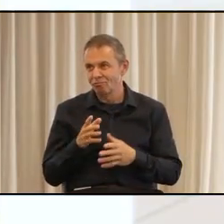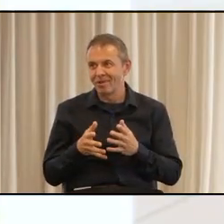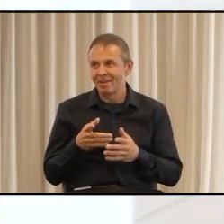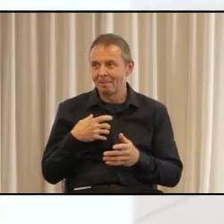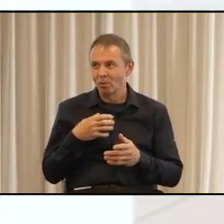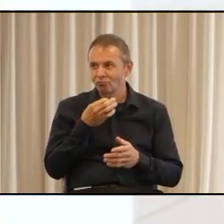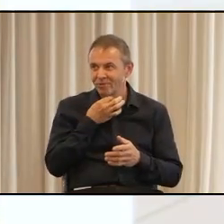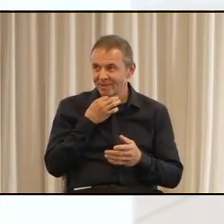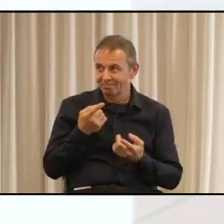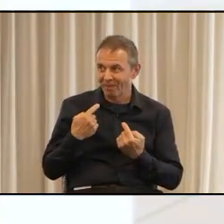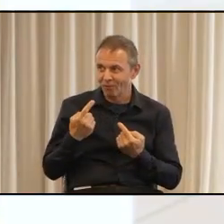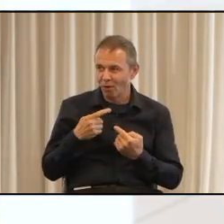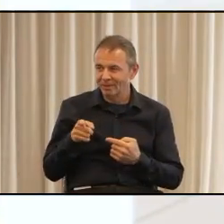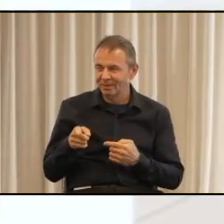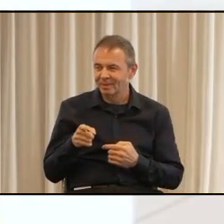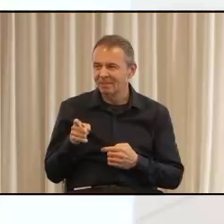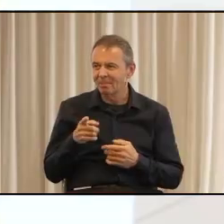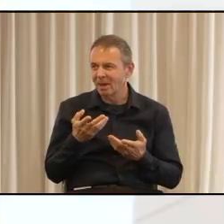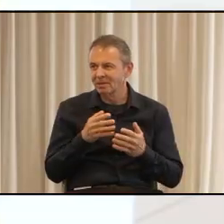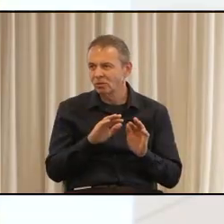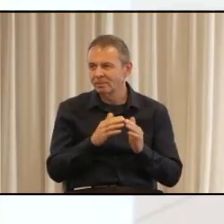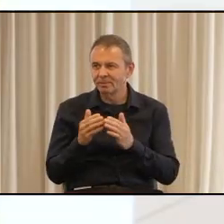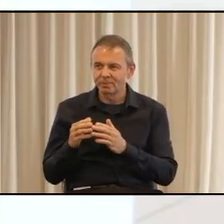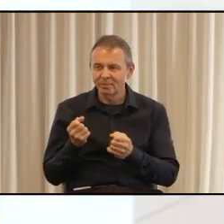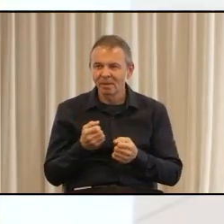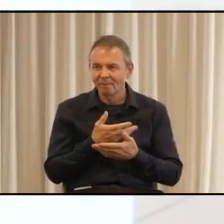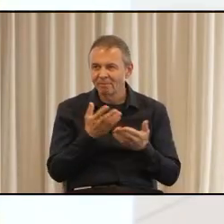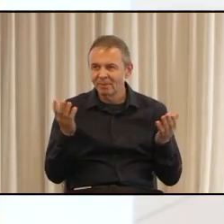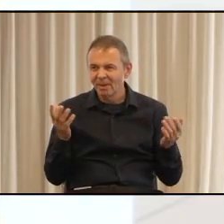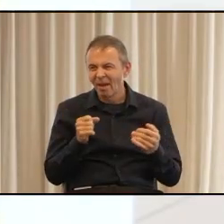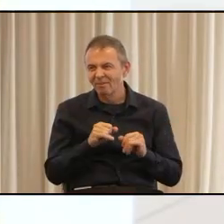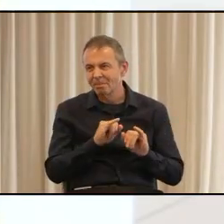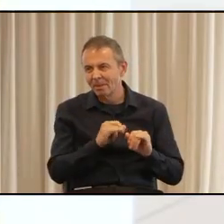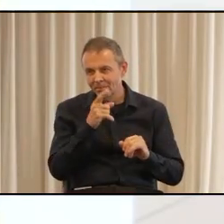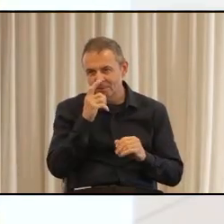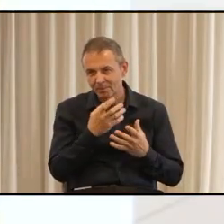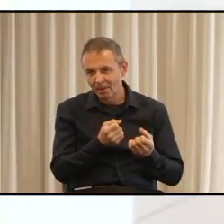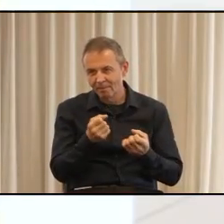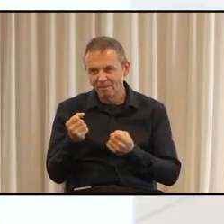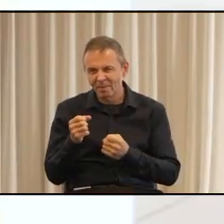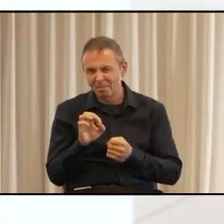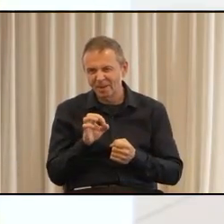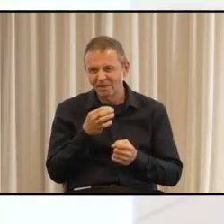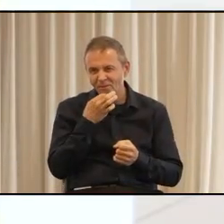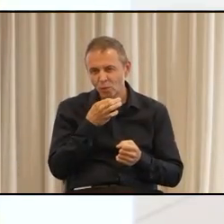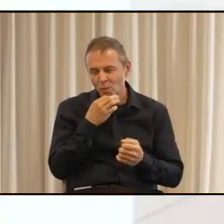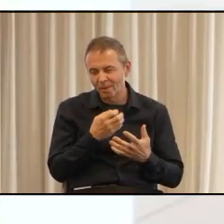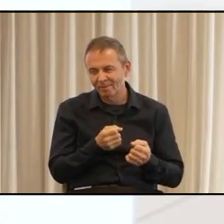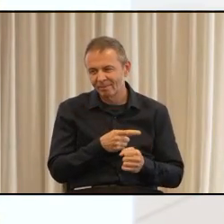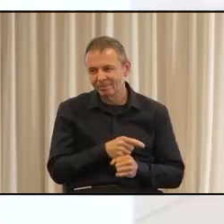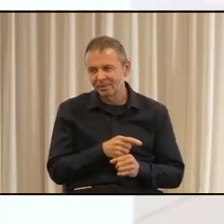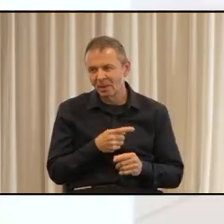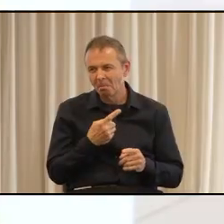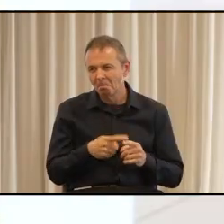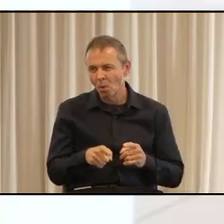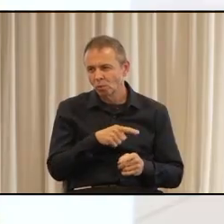And generally speaking, out in the general community, whilst there are some bad people, there's not very many of them, and mostly there's a lot of